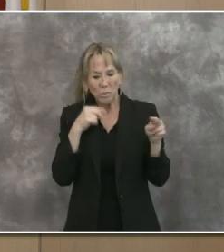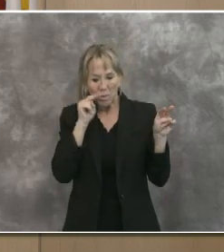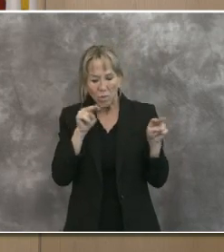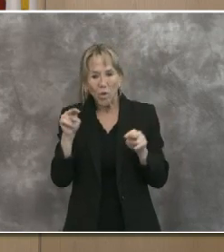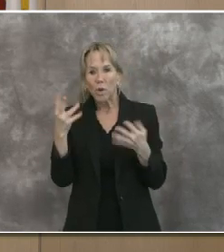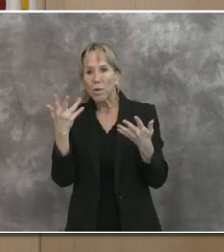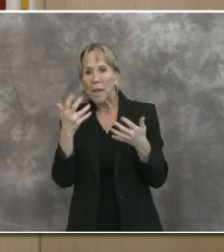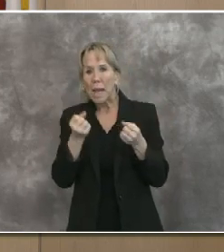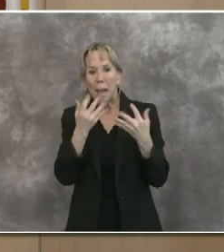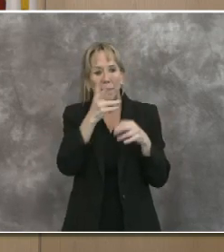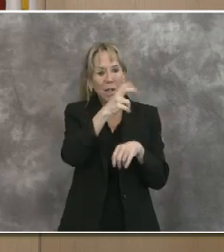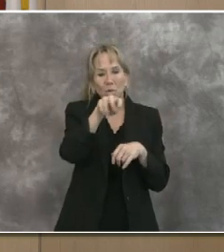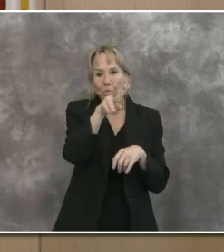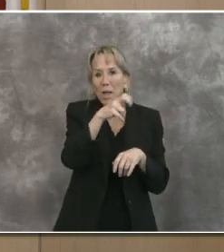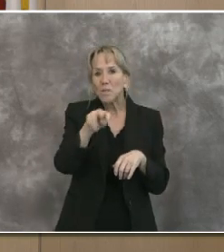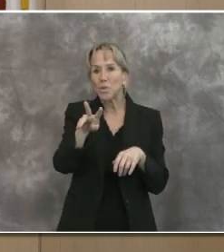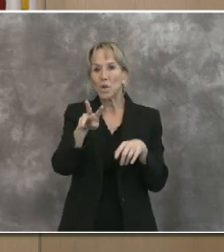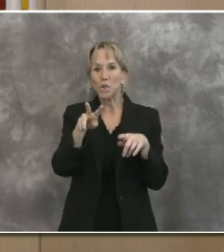transfers